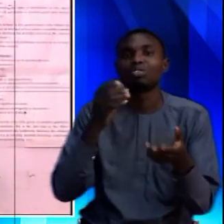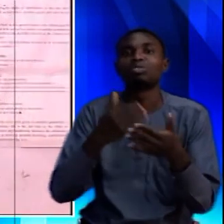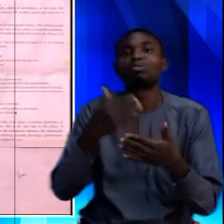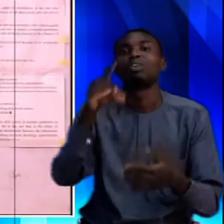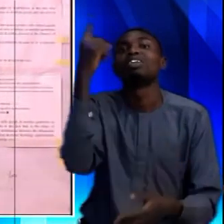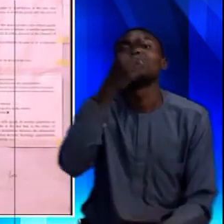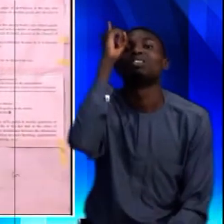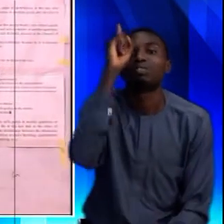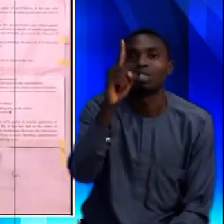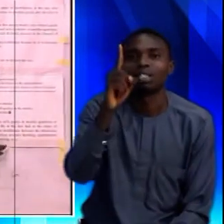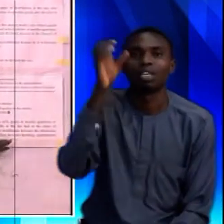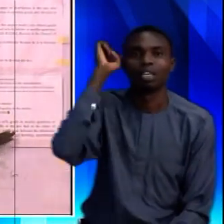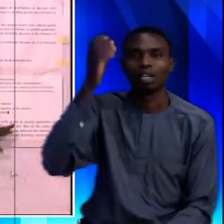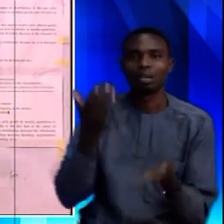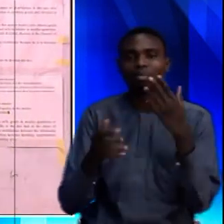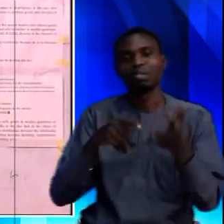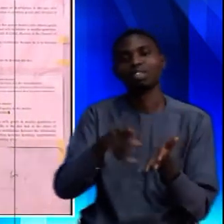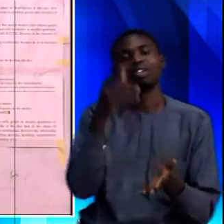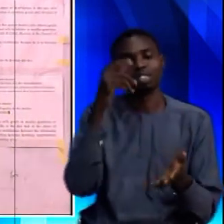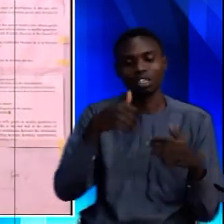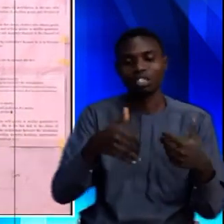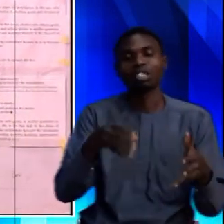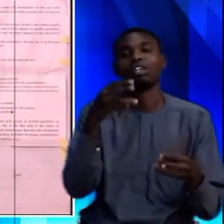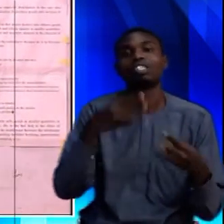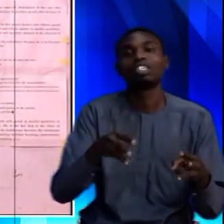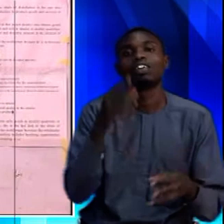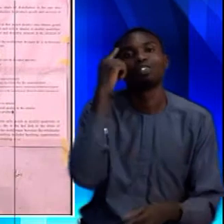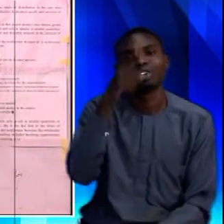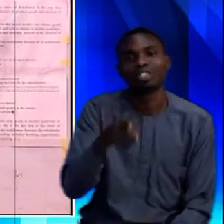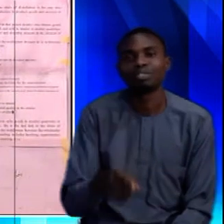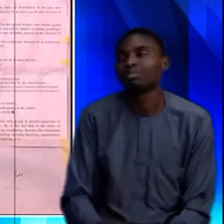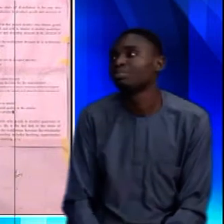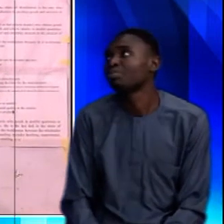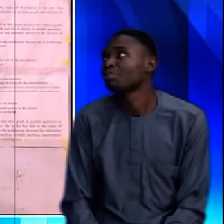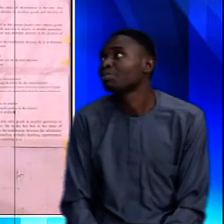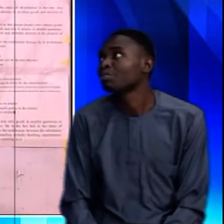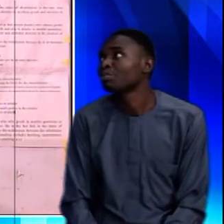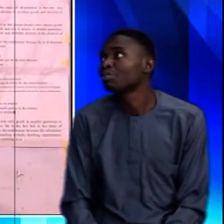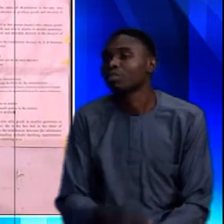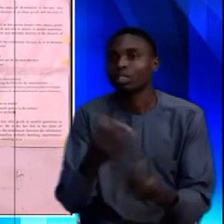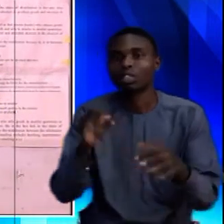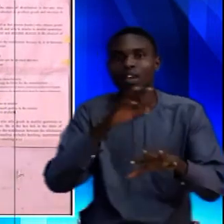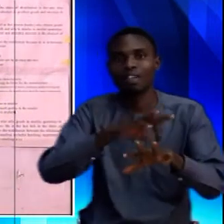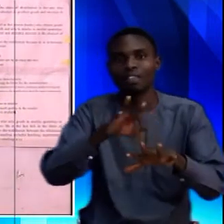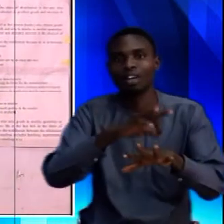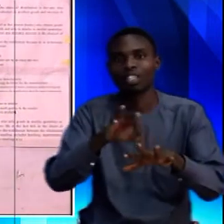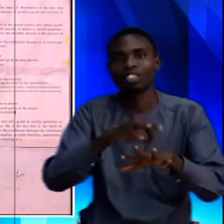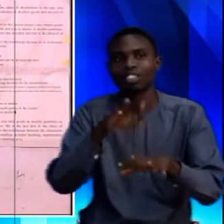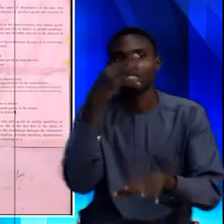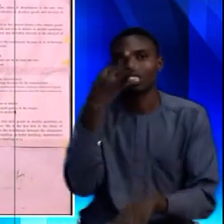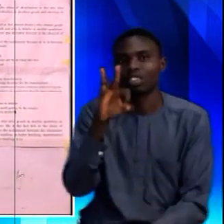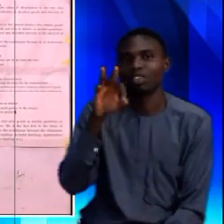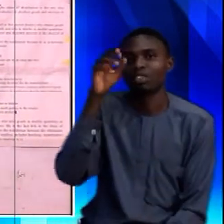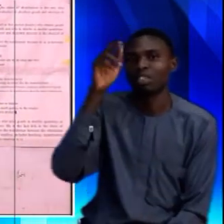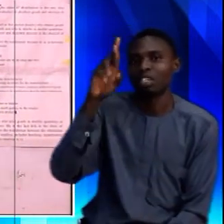that is the retailer. Now look at the functions performed by a retailer. This time